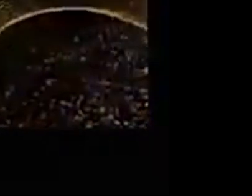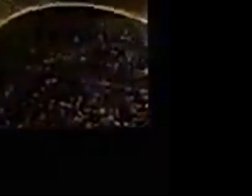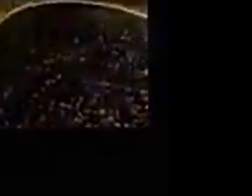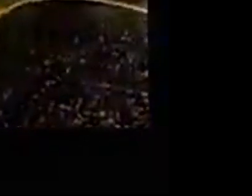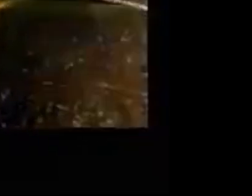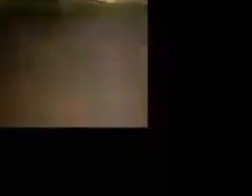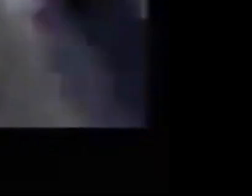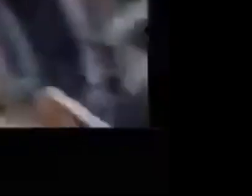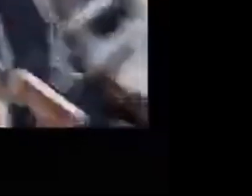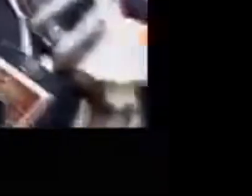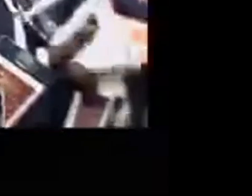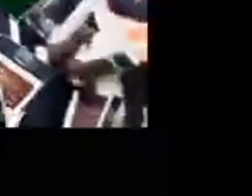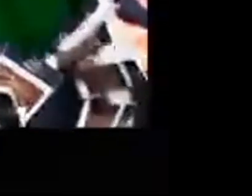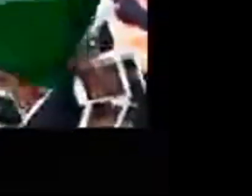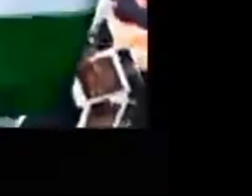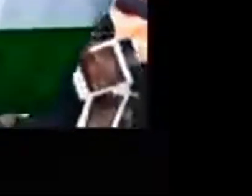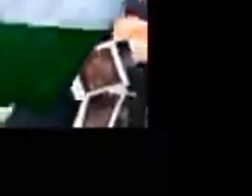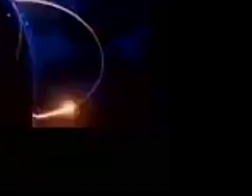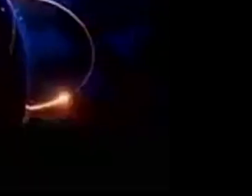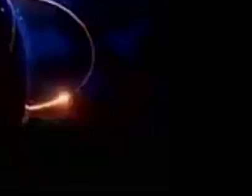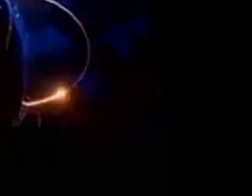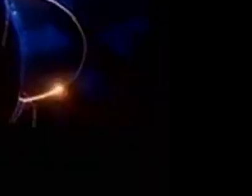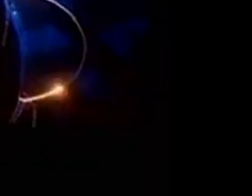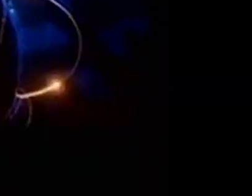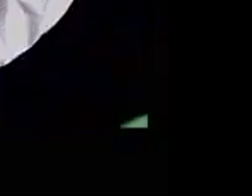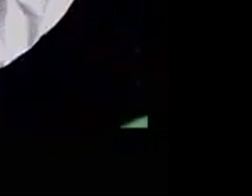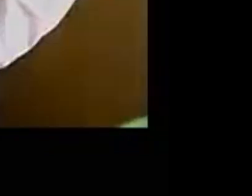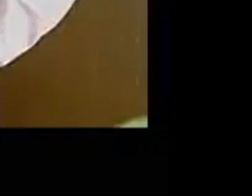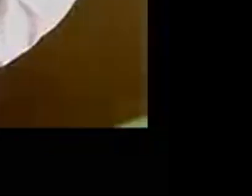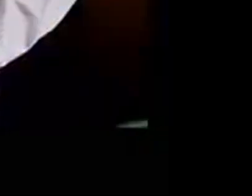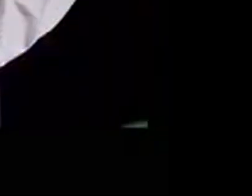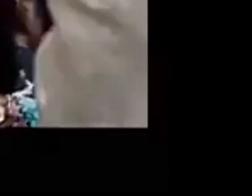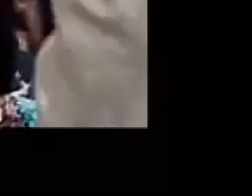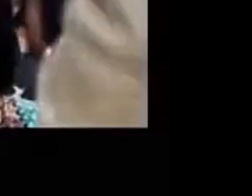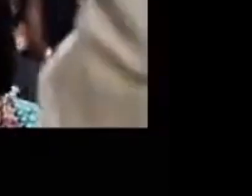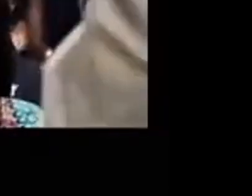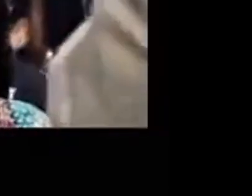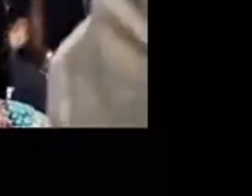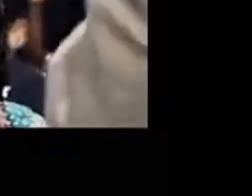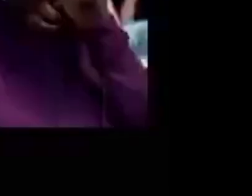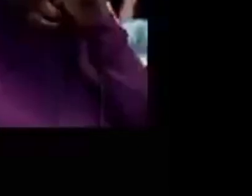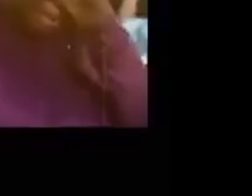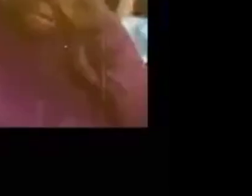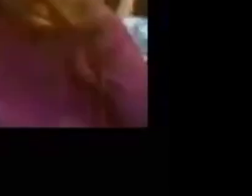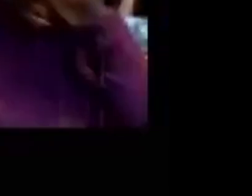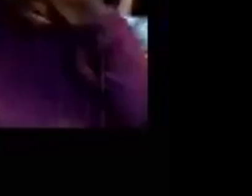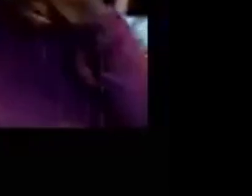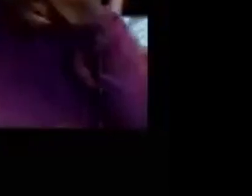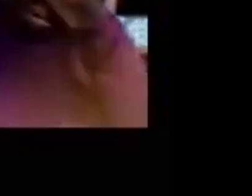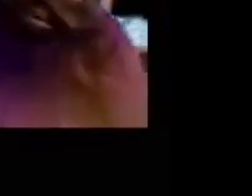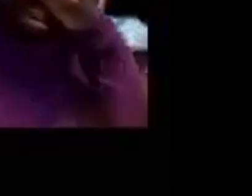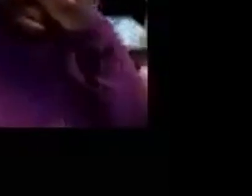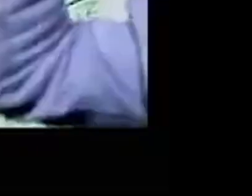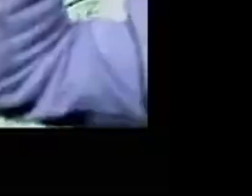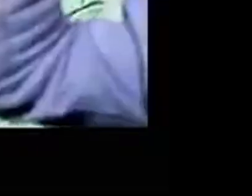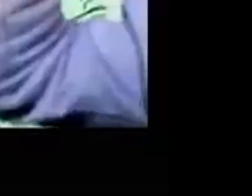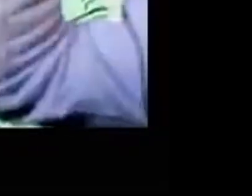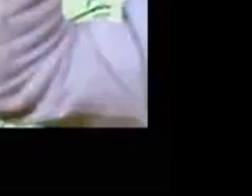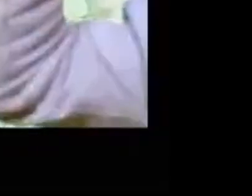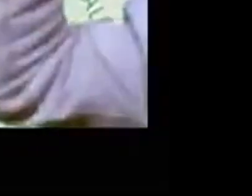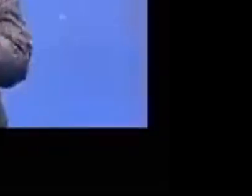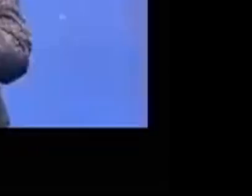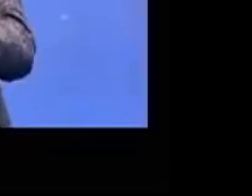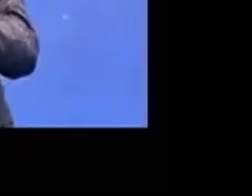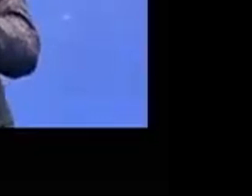through Christ. From India to the world, bringing salvation, solution, and liberty through Christ